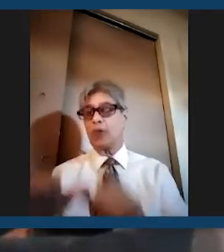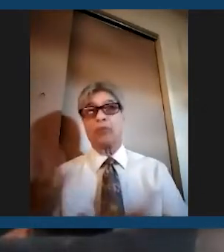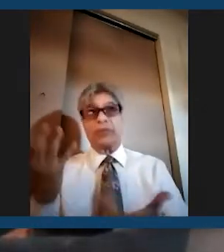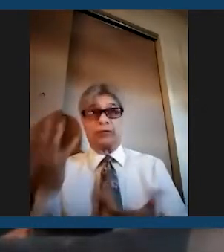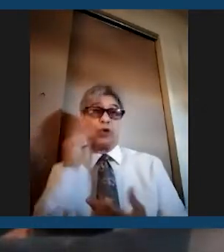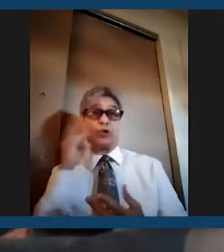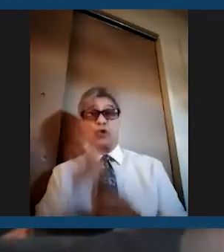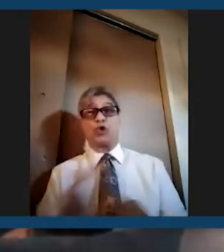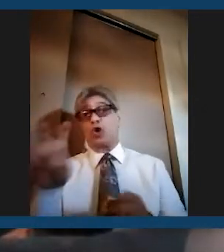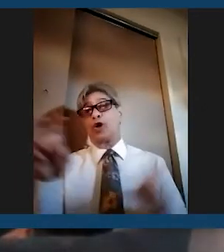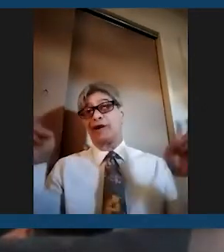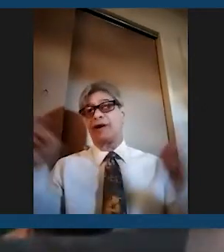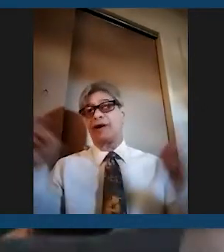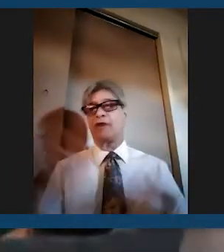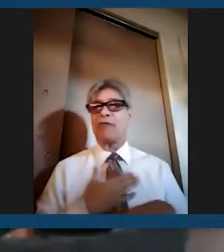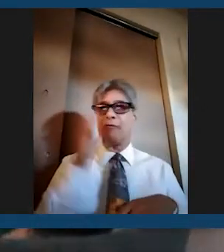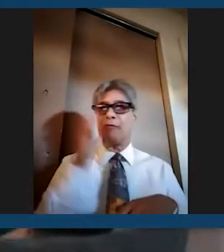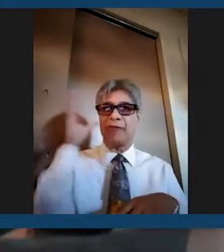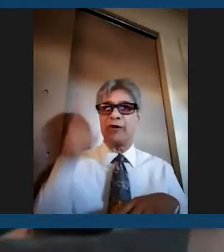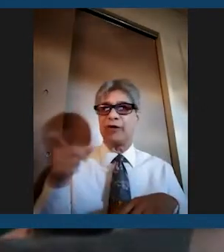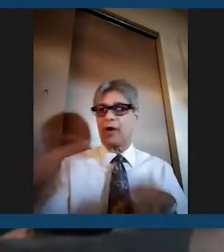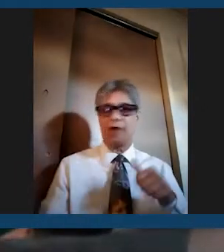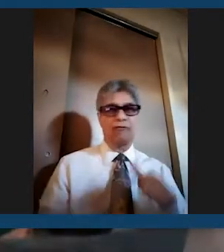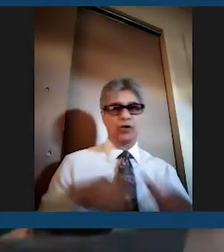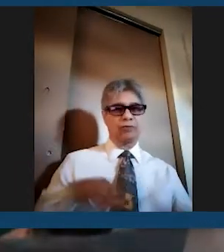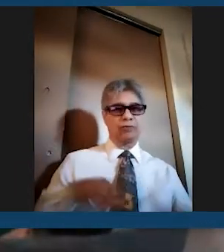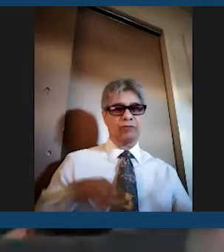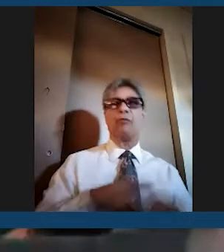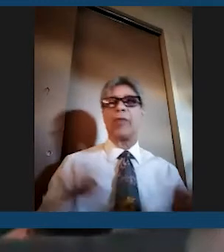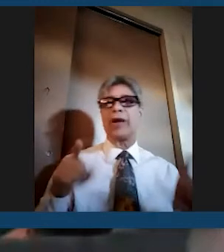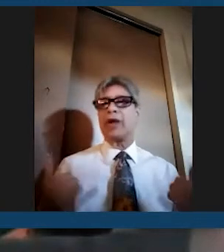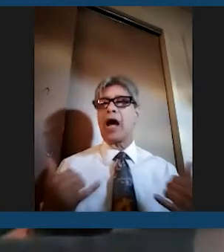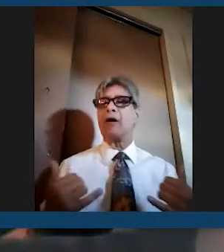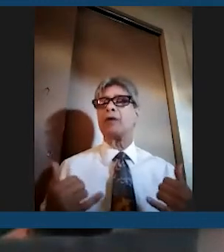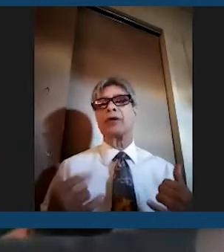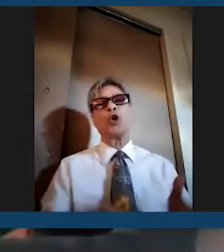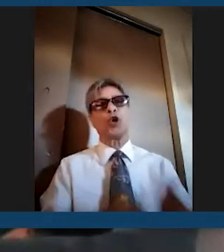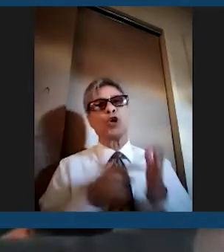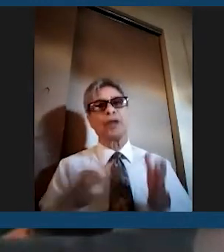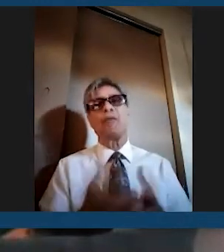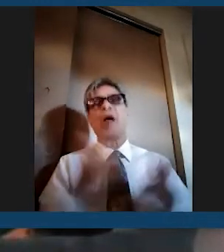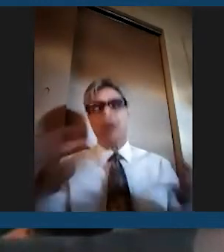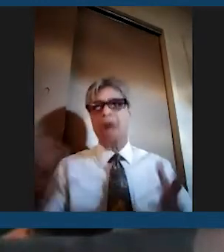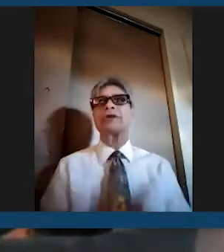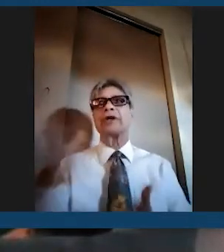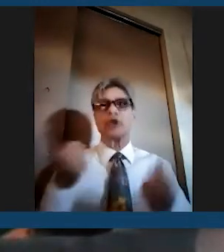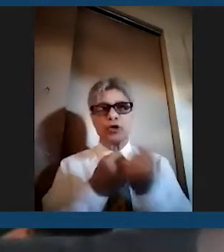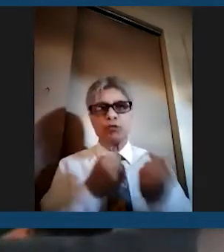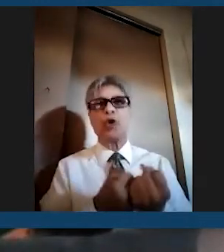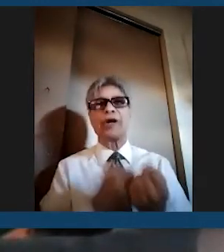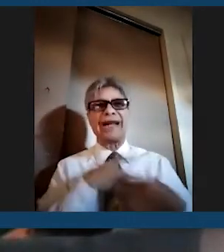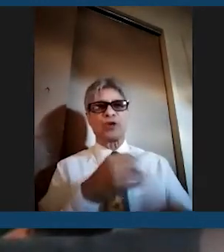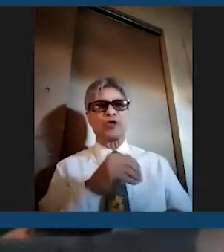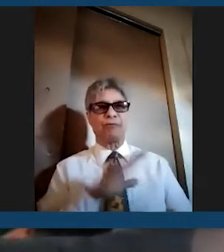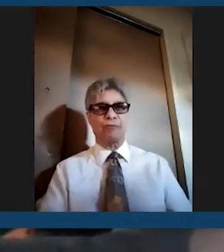My parents, were not initially accepting, but now, it took them a while to get there, but really supportive in terms of the work. But it was a long road in